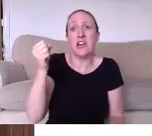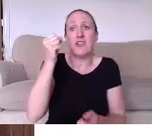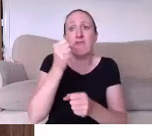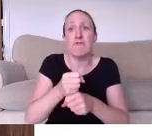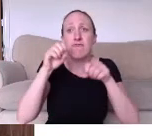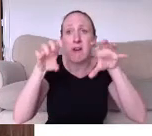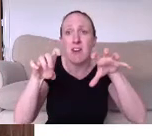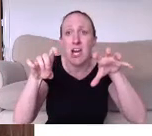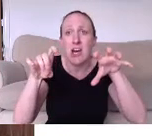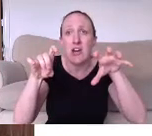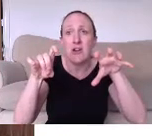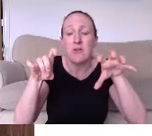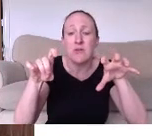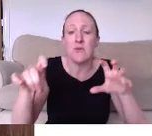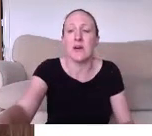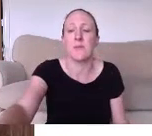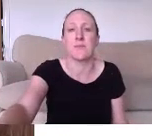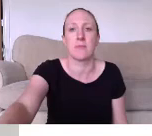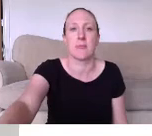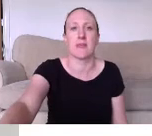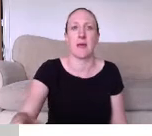a Gruffalo!